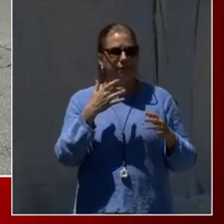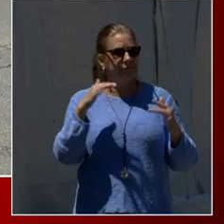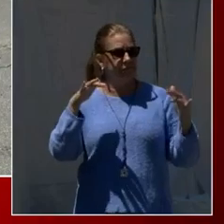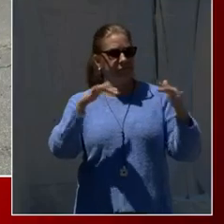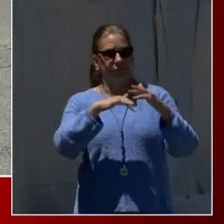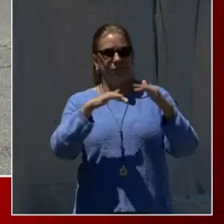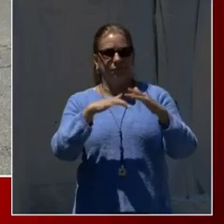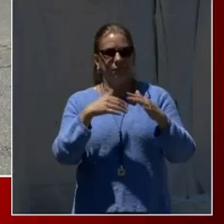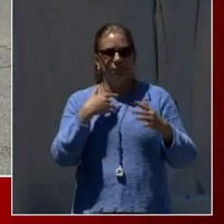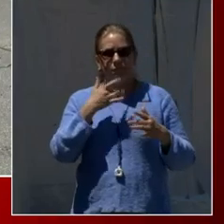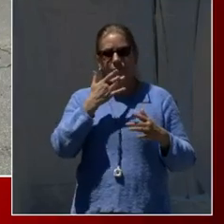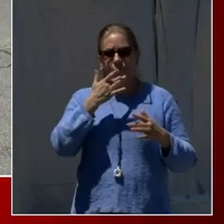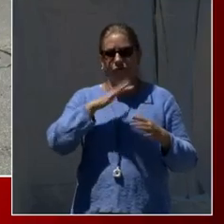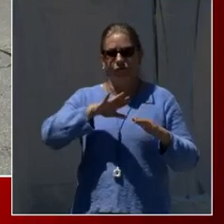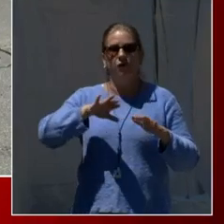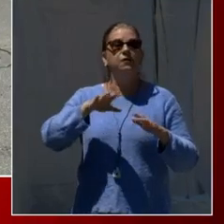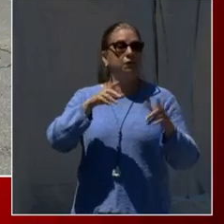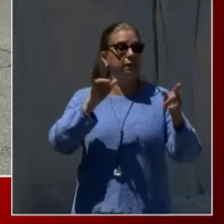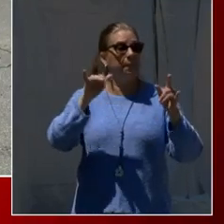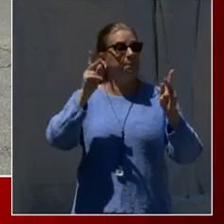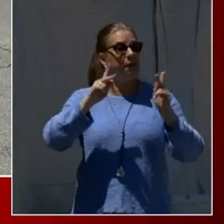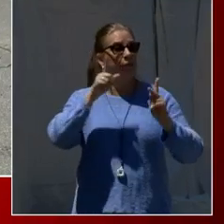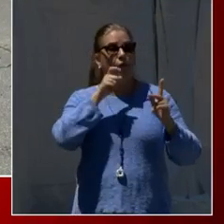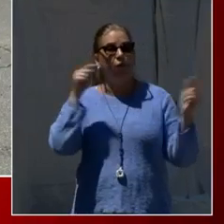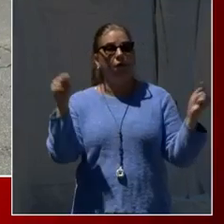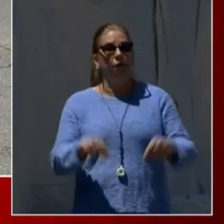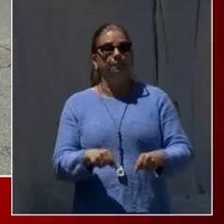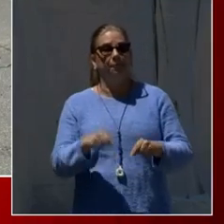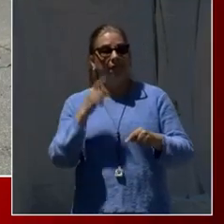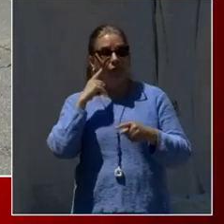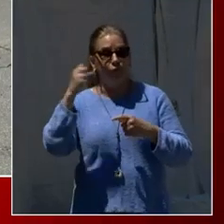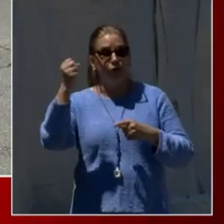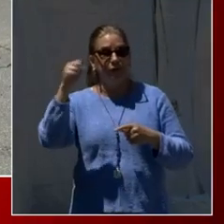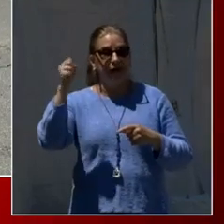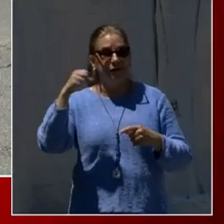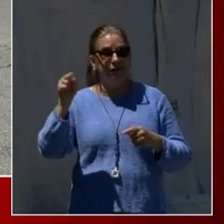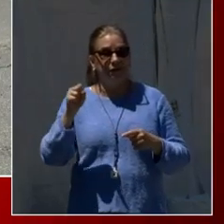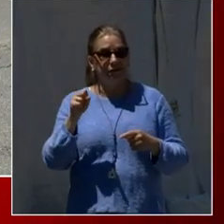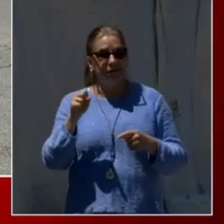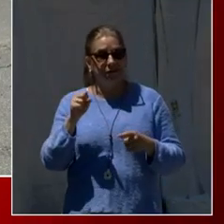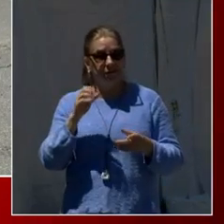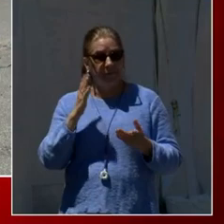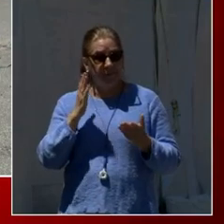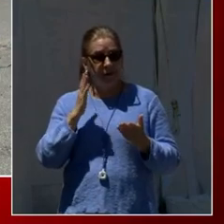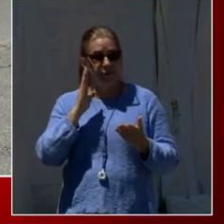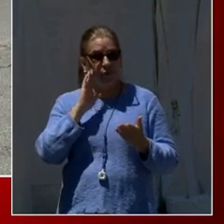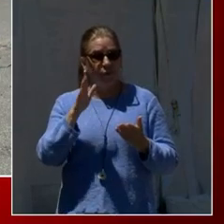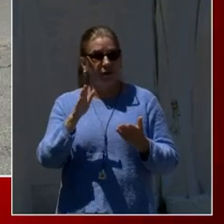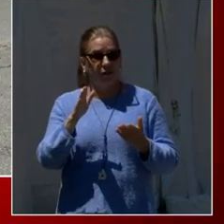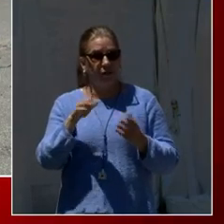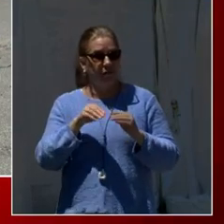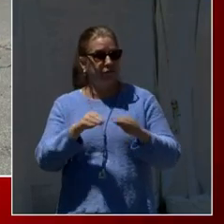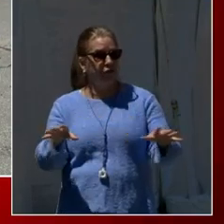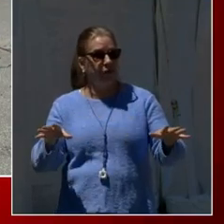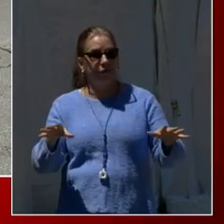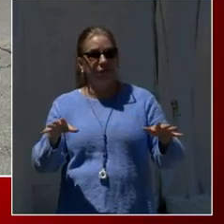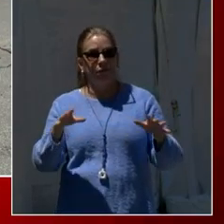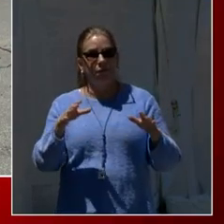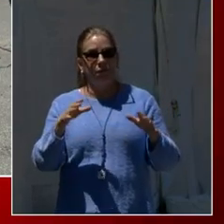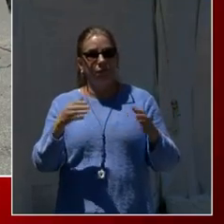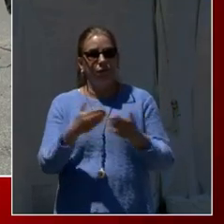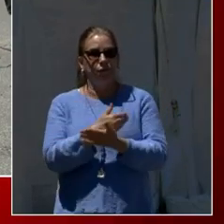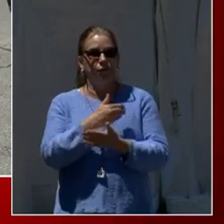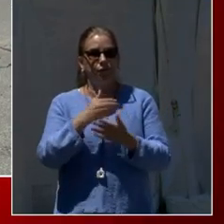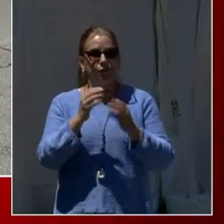you determine there's a number specifically associated with mass gatherings, will that be factored in or out of your